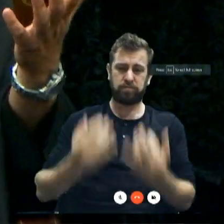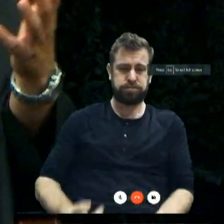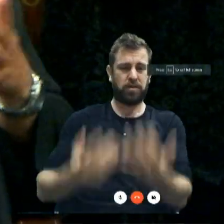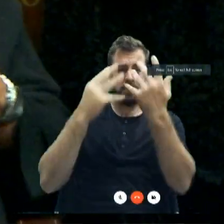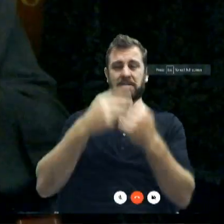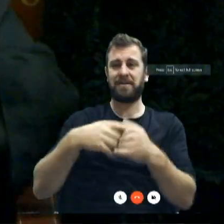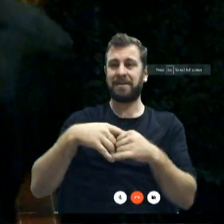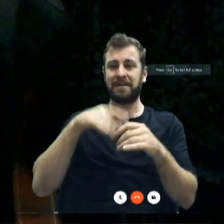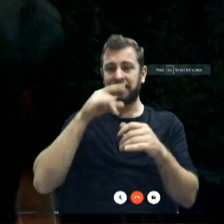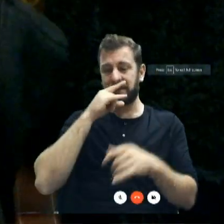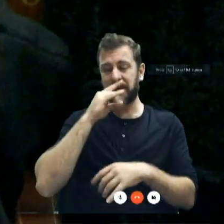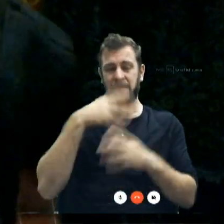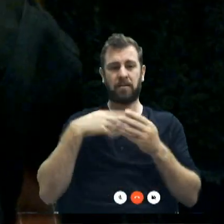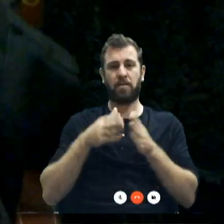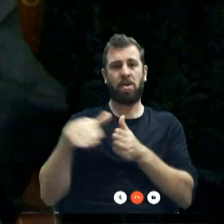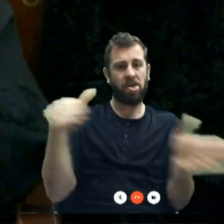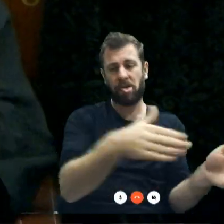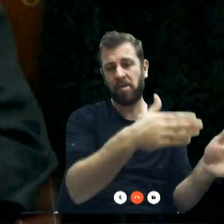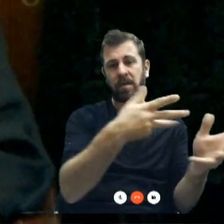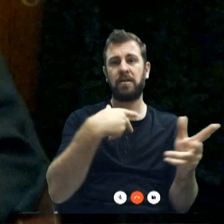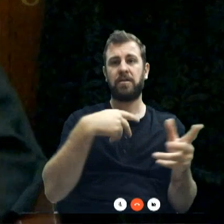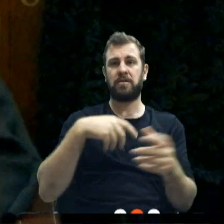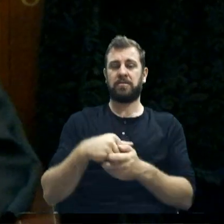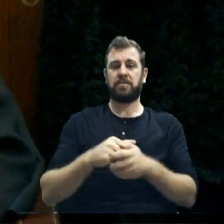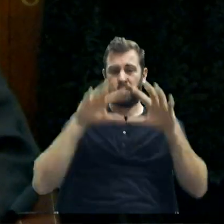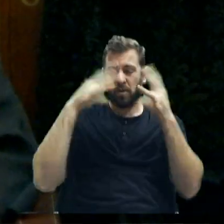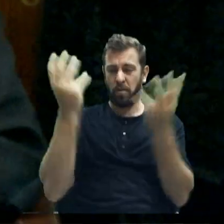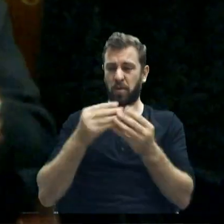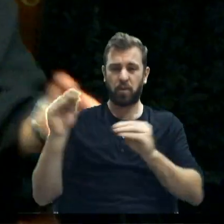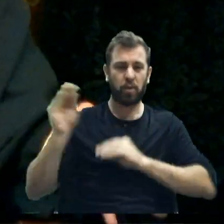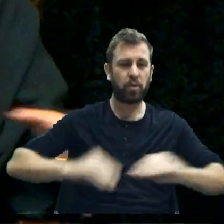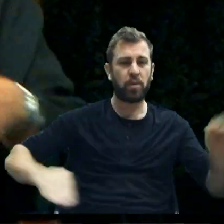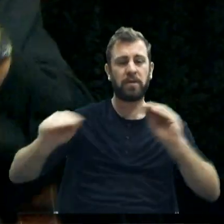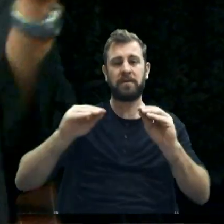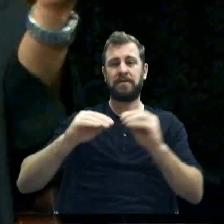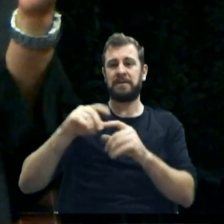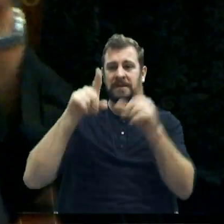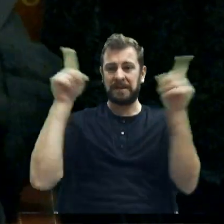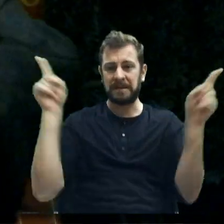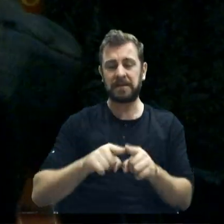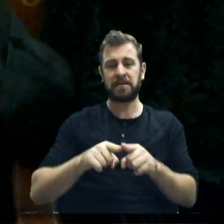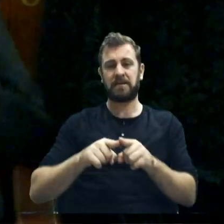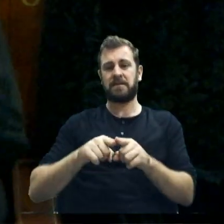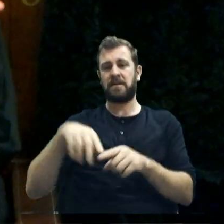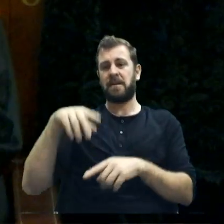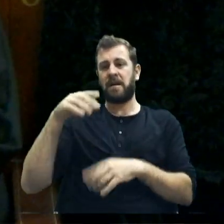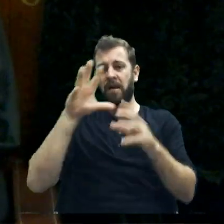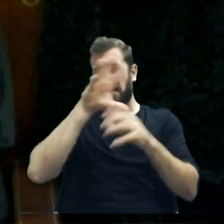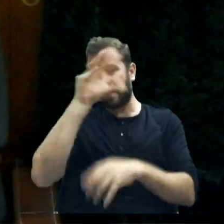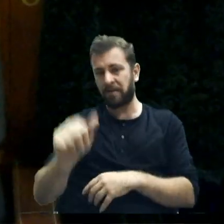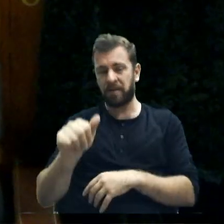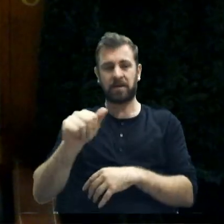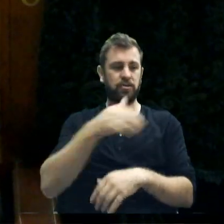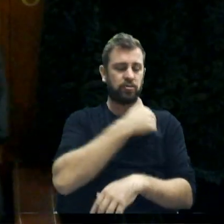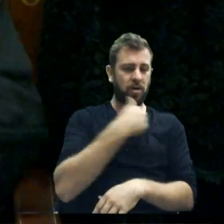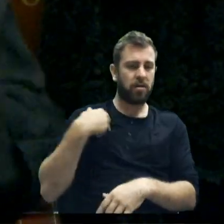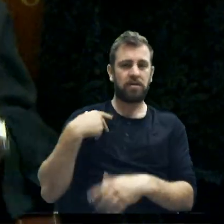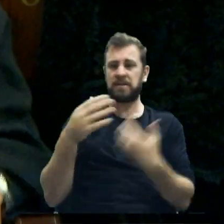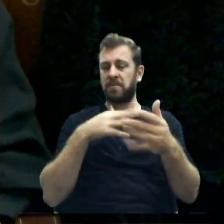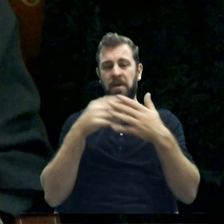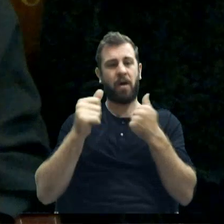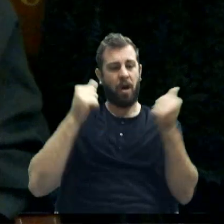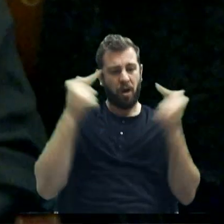off the path. This global movement on the Ummah, India, Africa, Pakistan, Toronto, it doesn't matter. It's all one small village now.